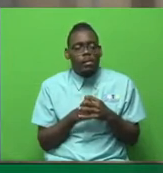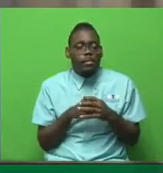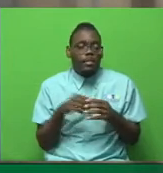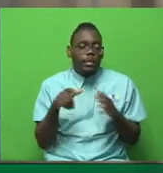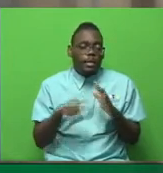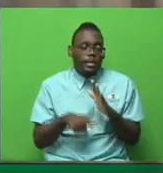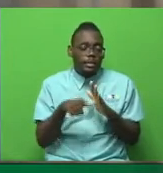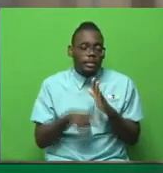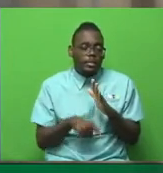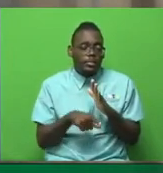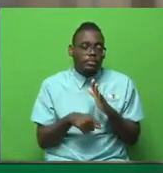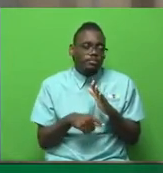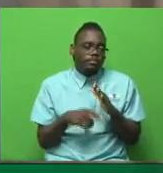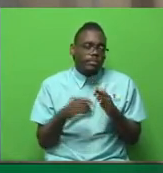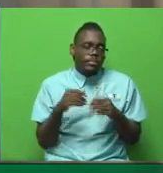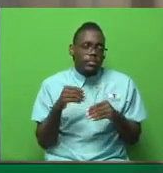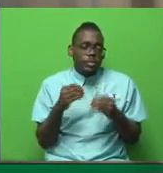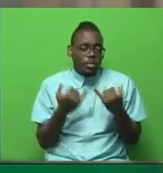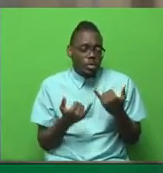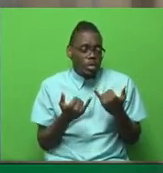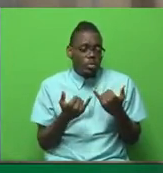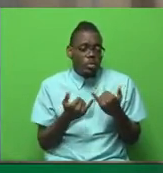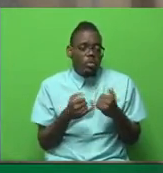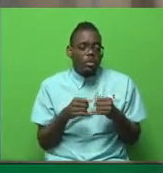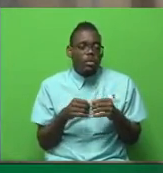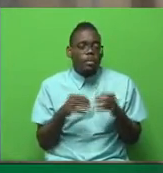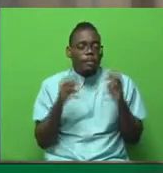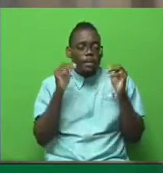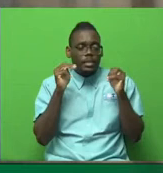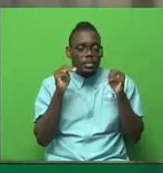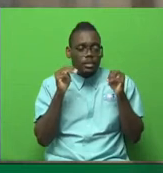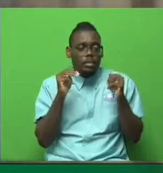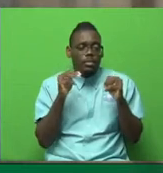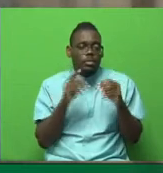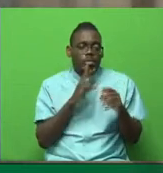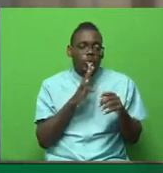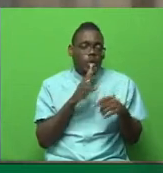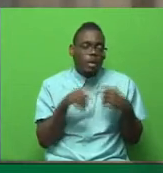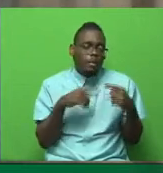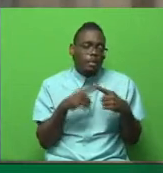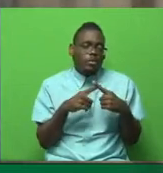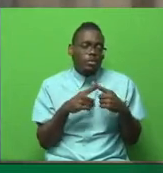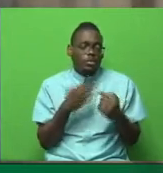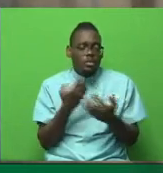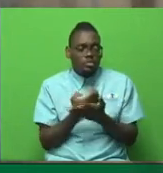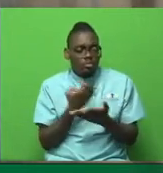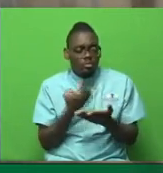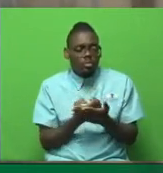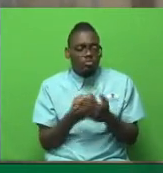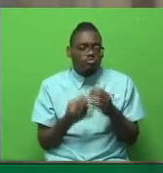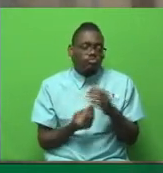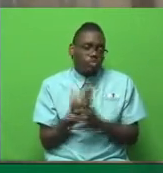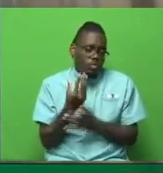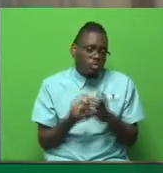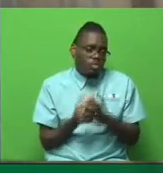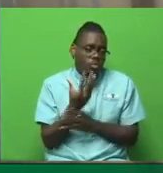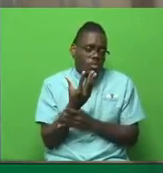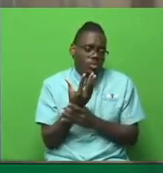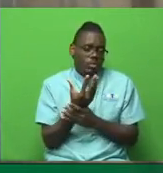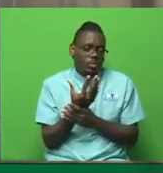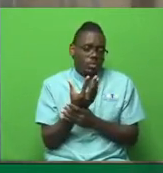suddenly the ministers called talking about economic growth that's why the Minnesota jump on